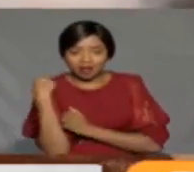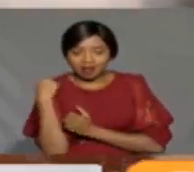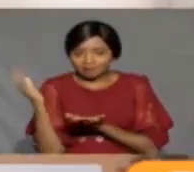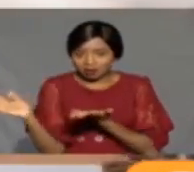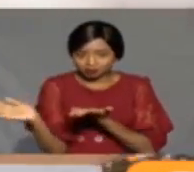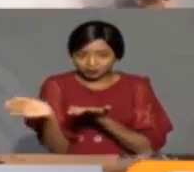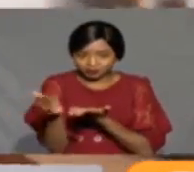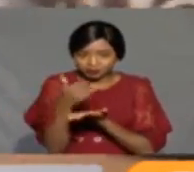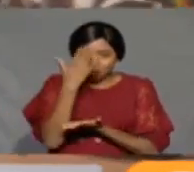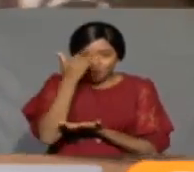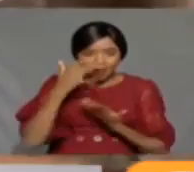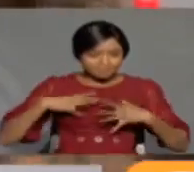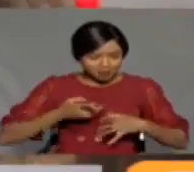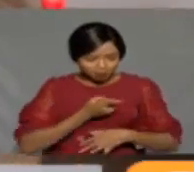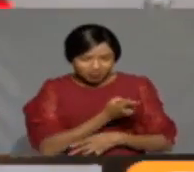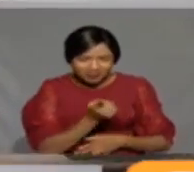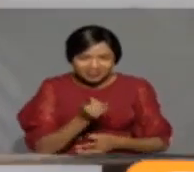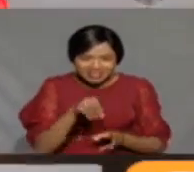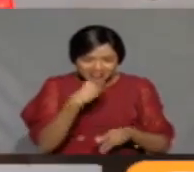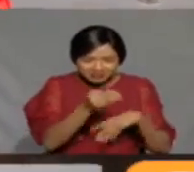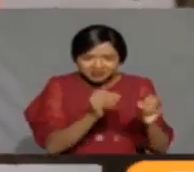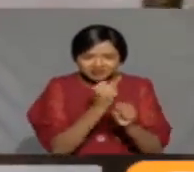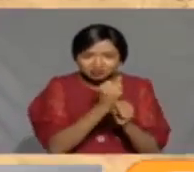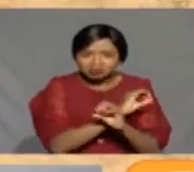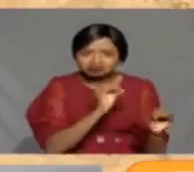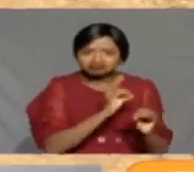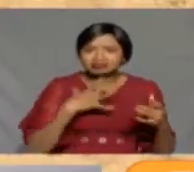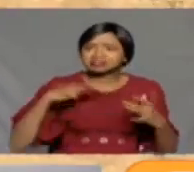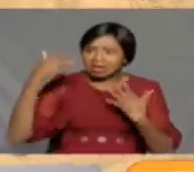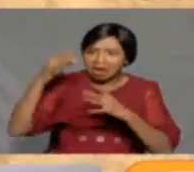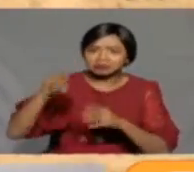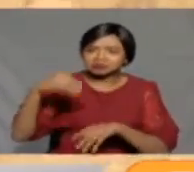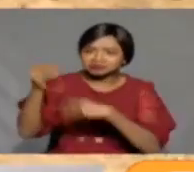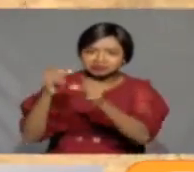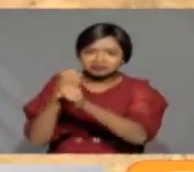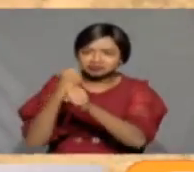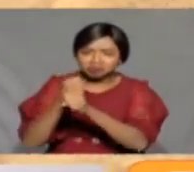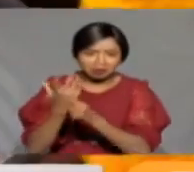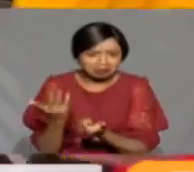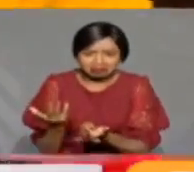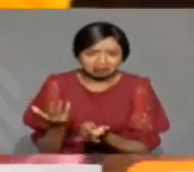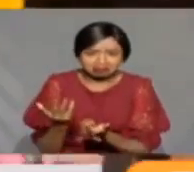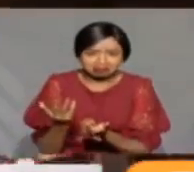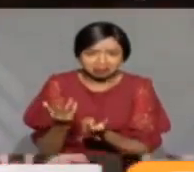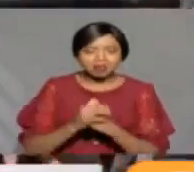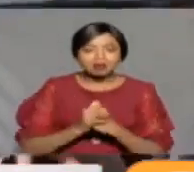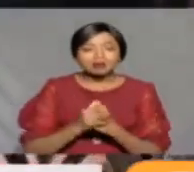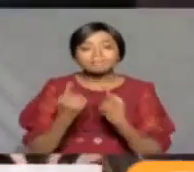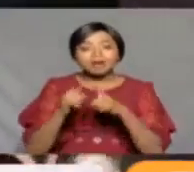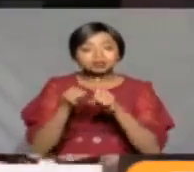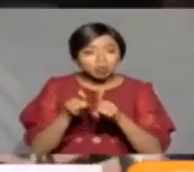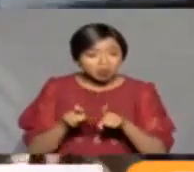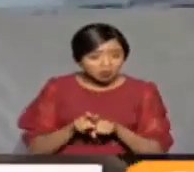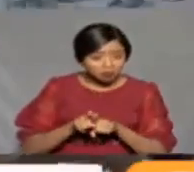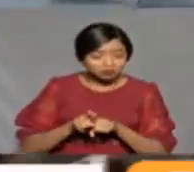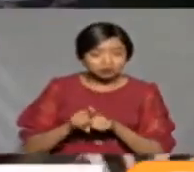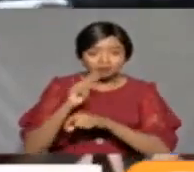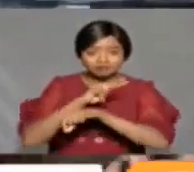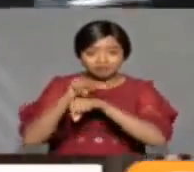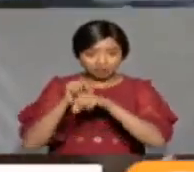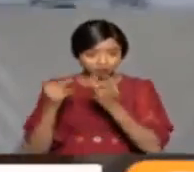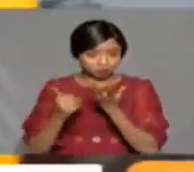not listed for the job, opening doors for outsiders to land the short-term jobs. National census officials have,